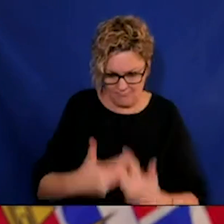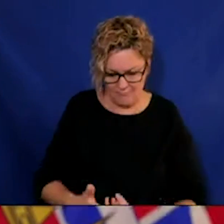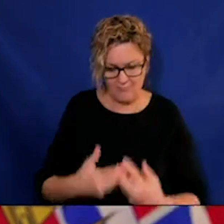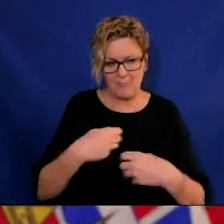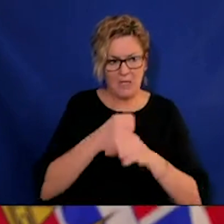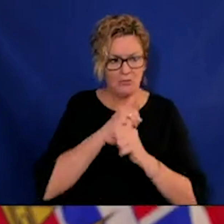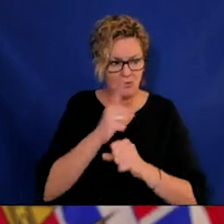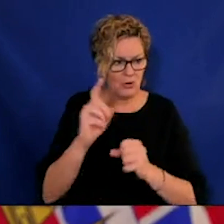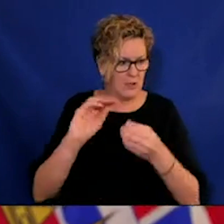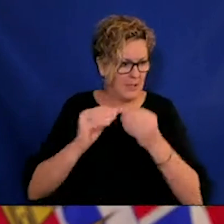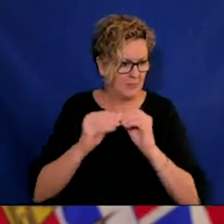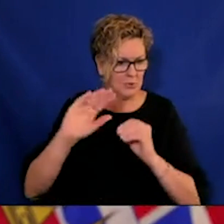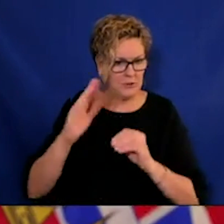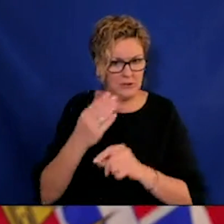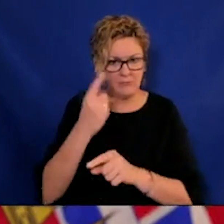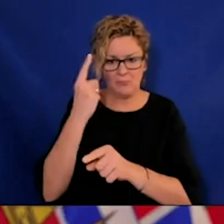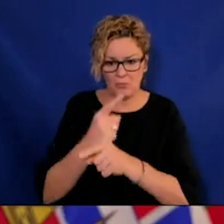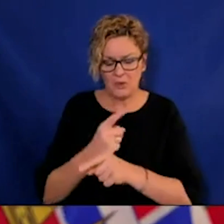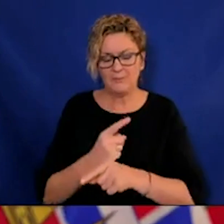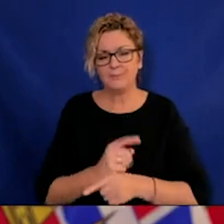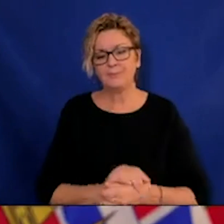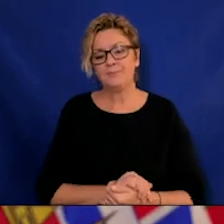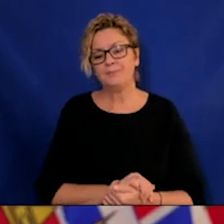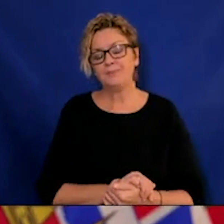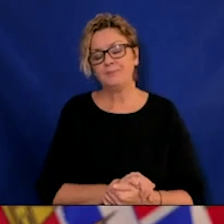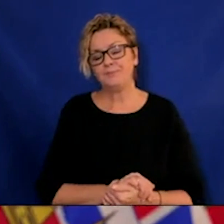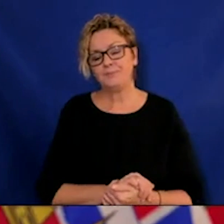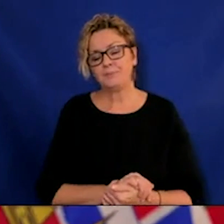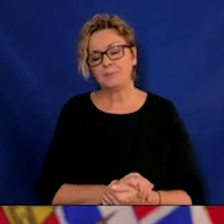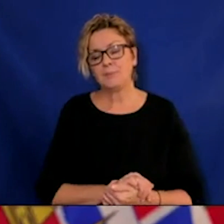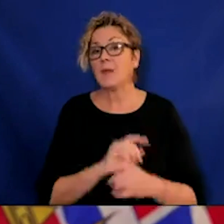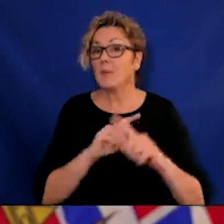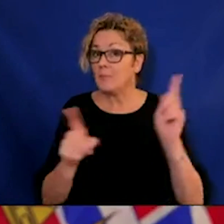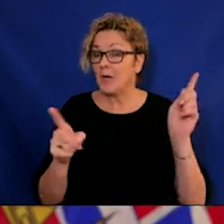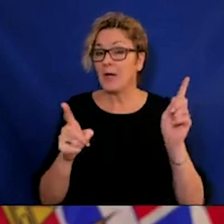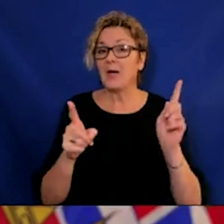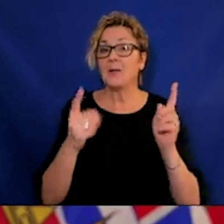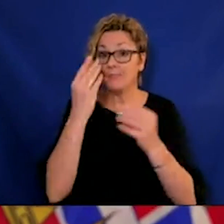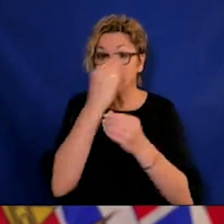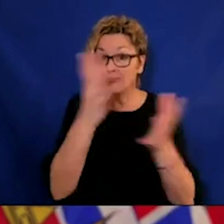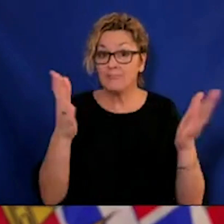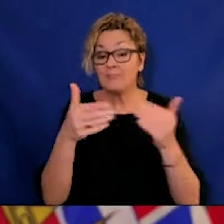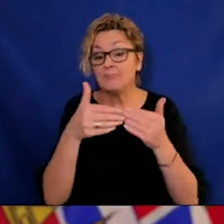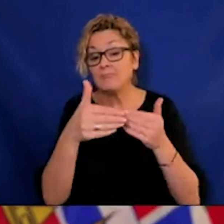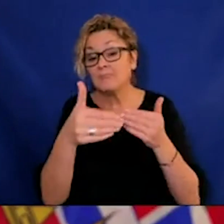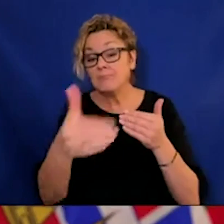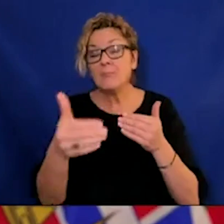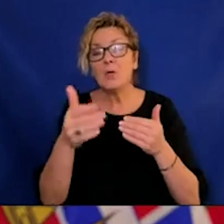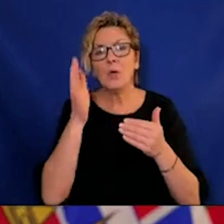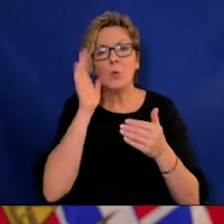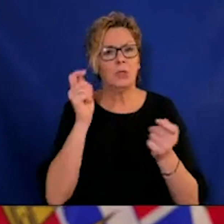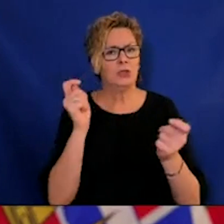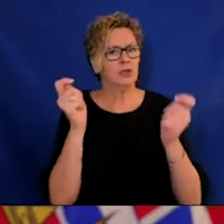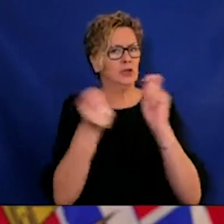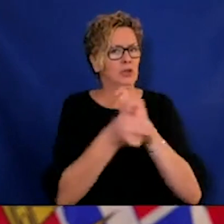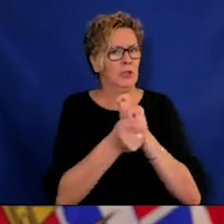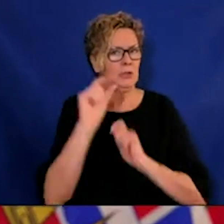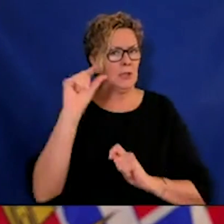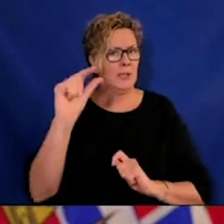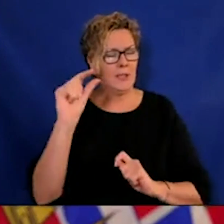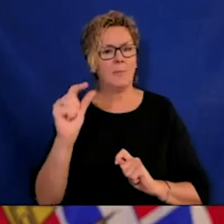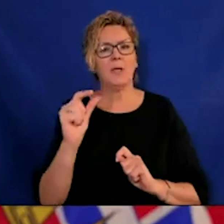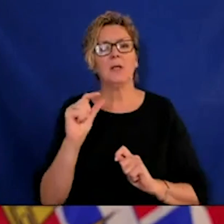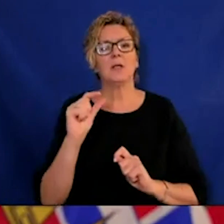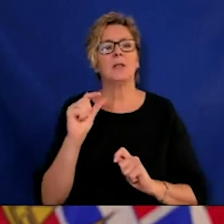statistics. In the coming days, however, we will be switching our systems to further automate some of the functions to make